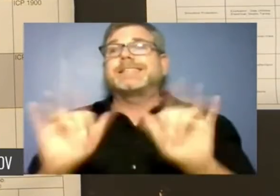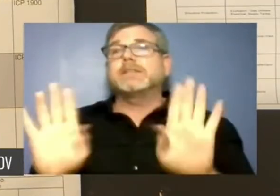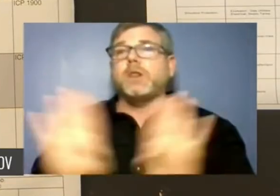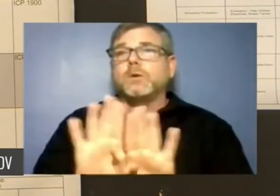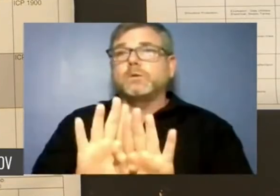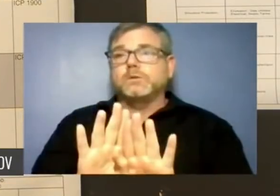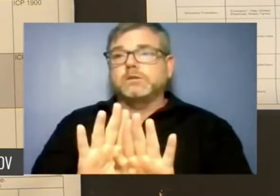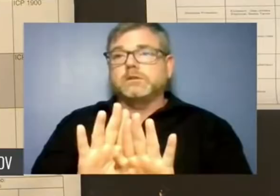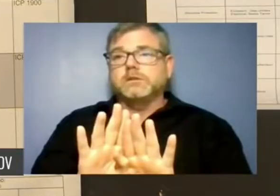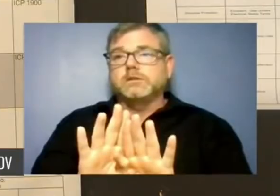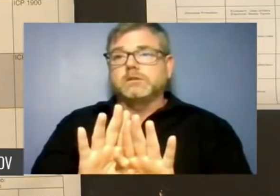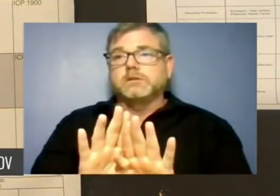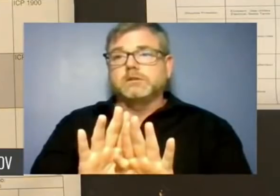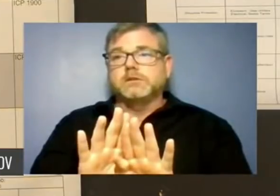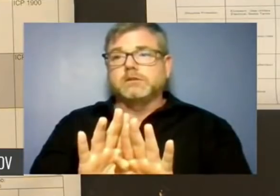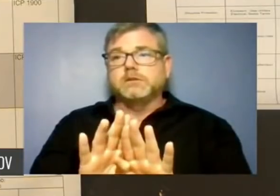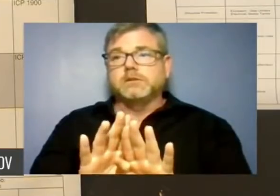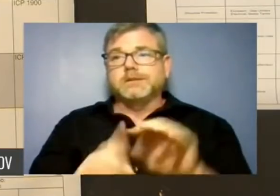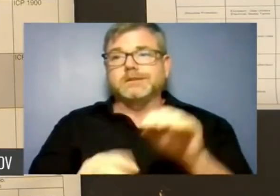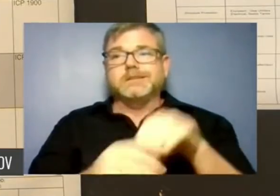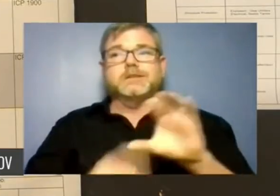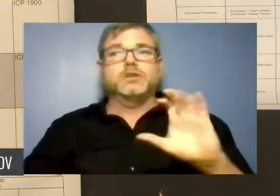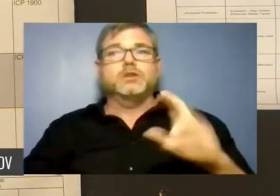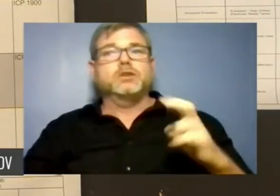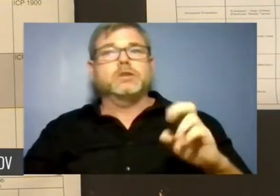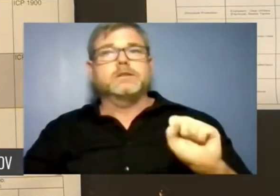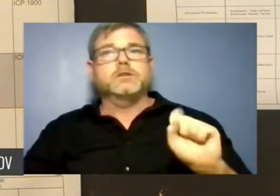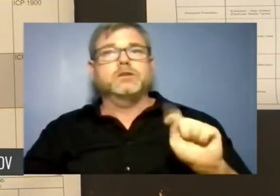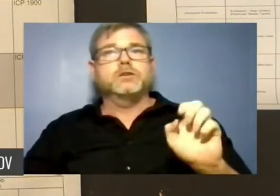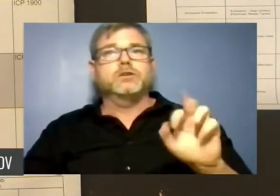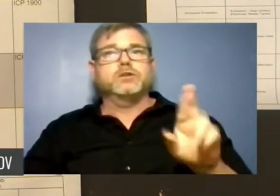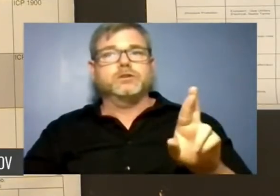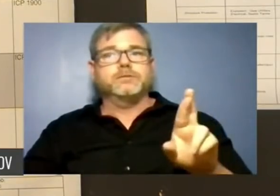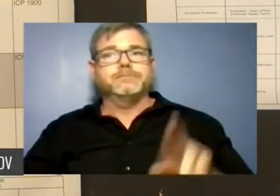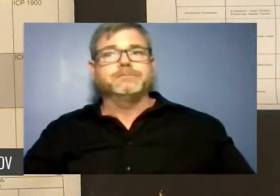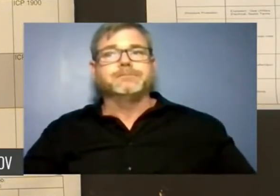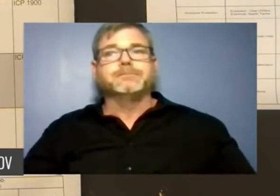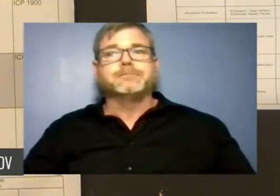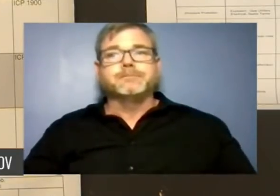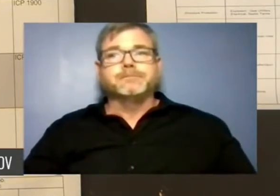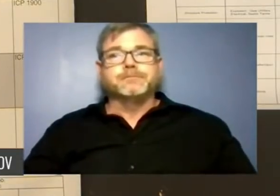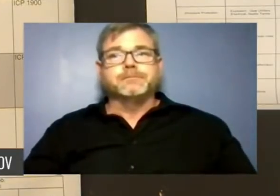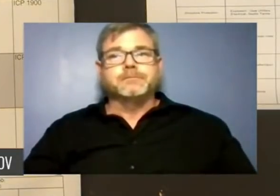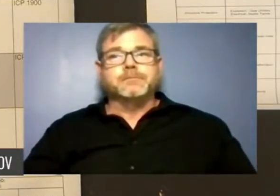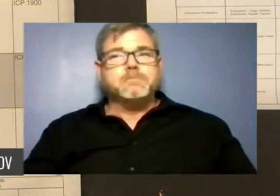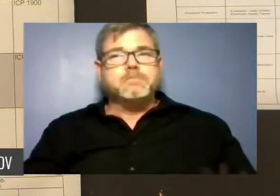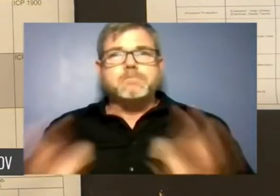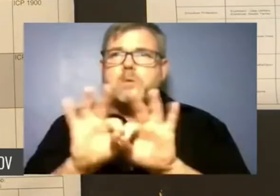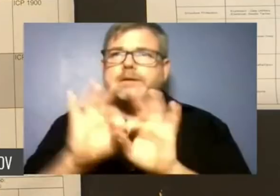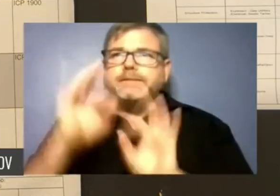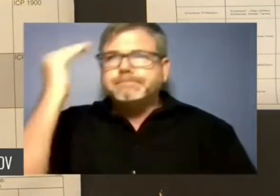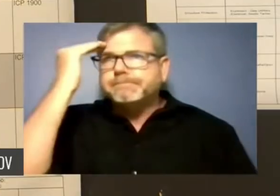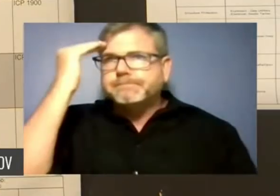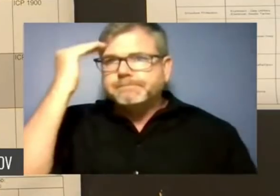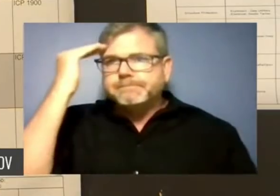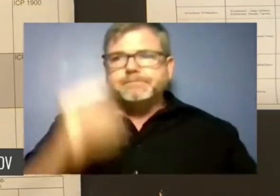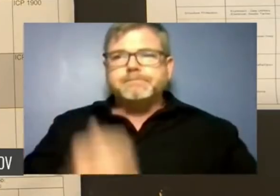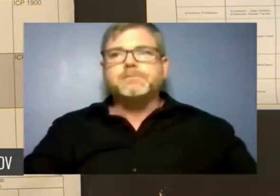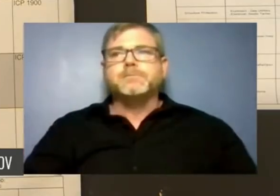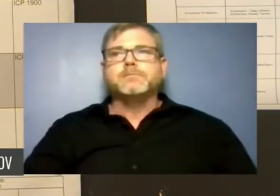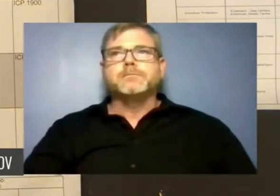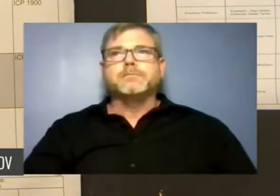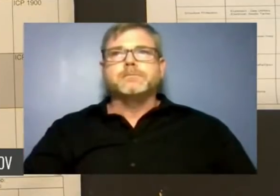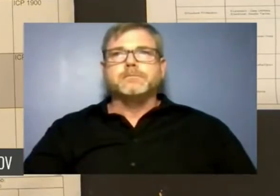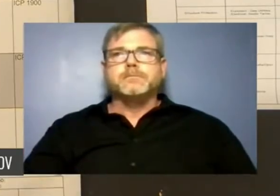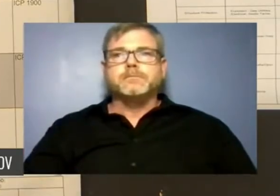require some type of care in the hospital, be cognizant of that and maybe wait to repopulate Chester or to come back to